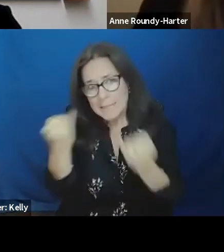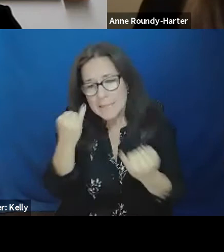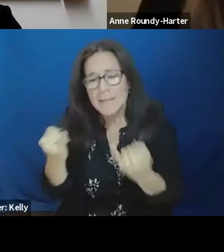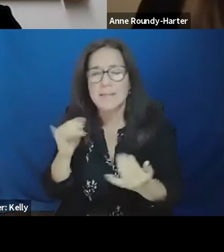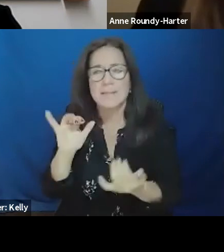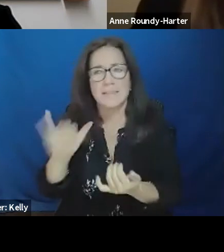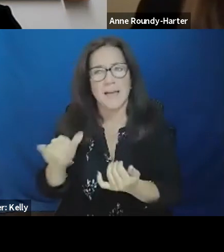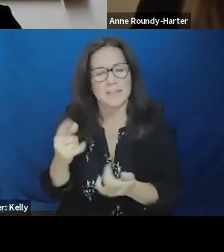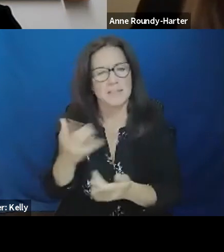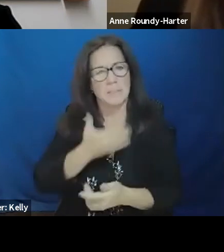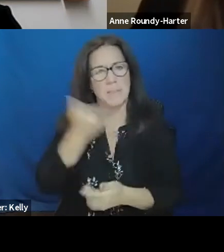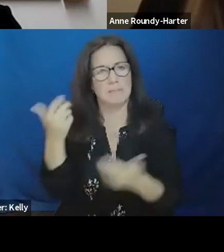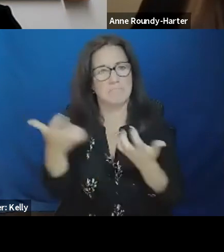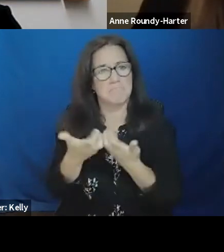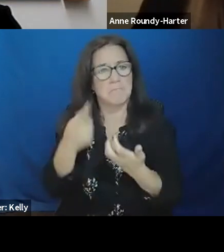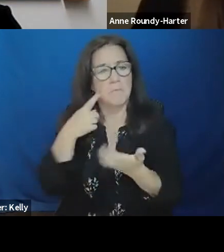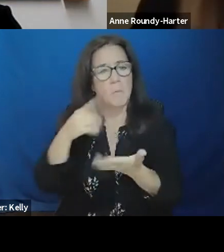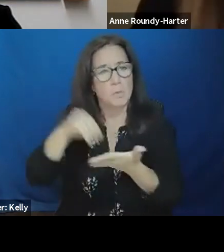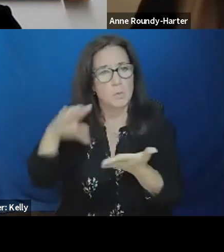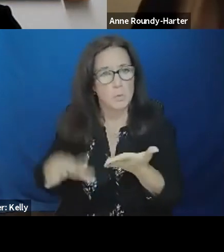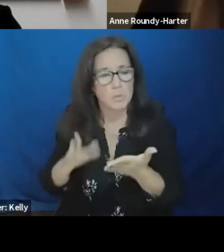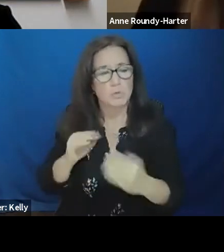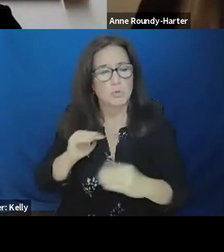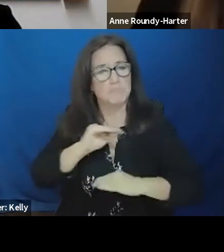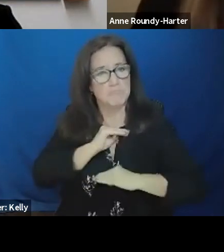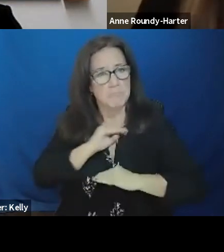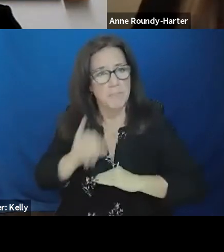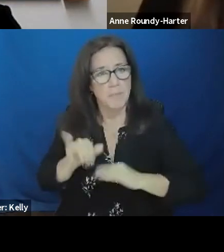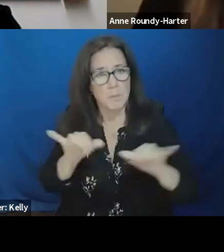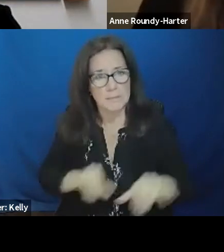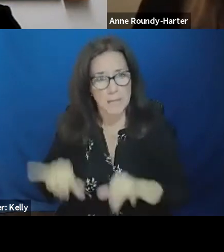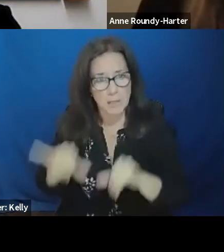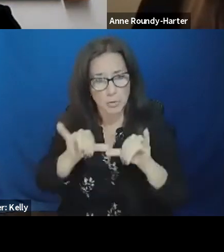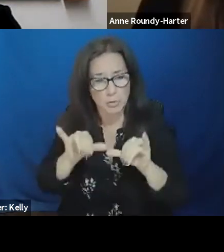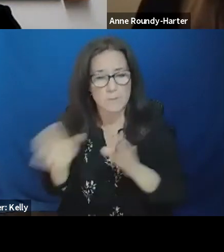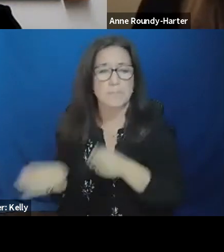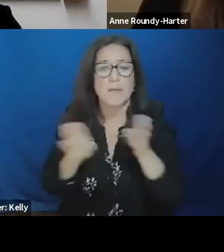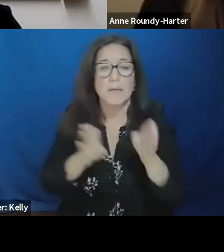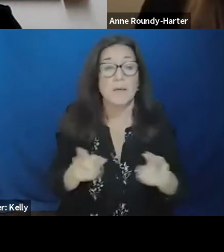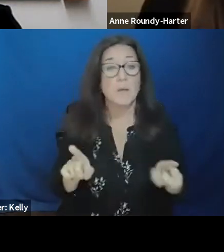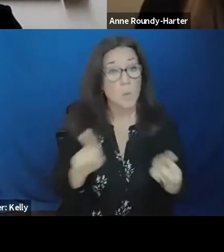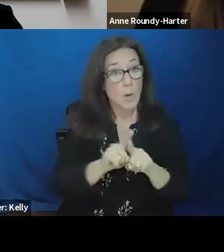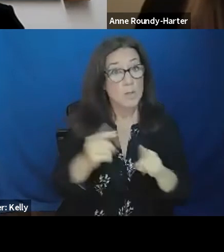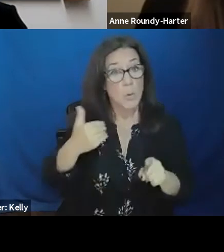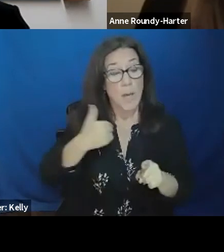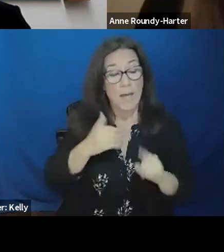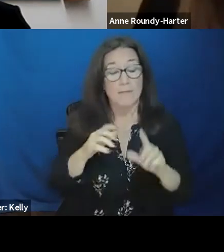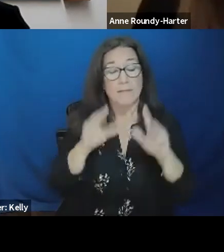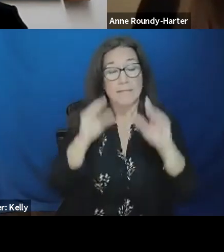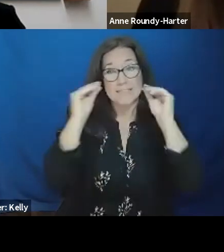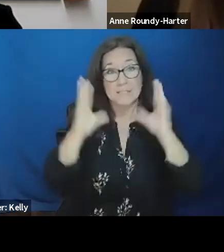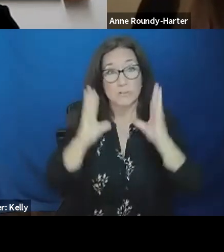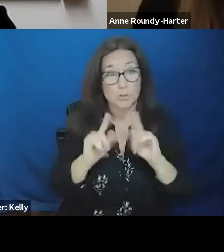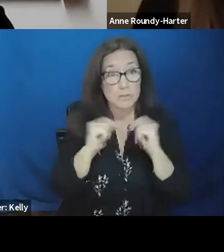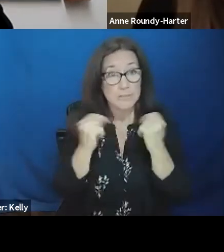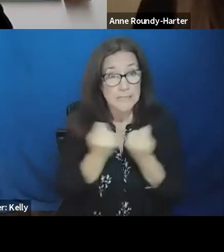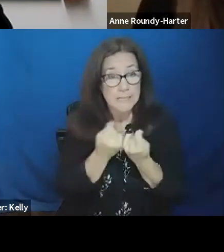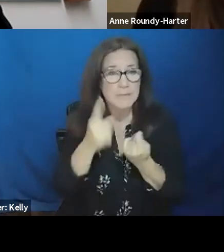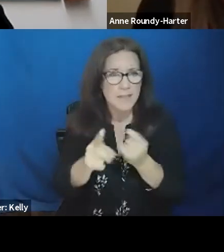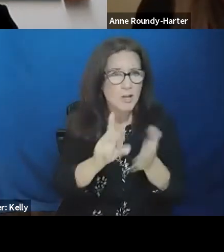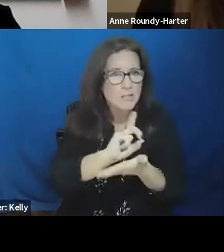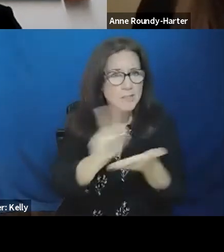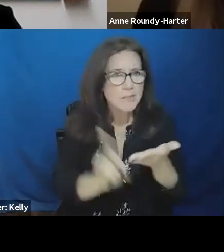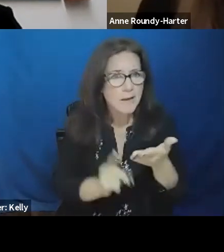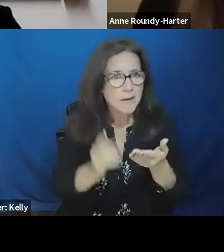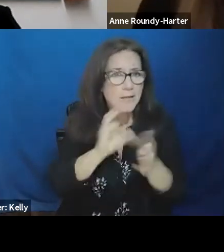students to meet the standards. We also have teacher teams who are curating the materials together, including in some spaces, especially the